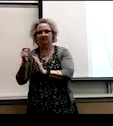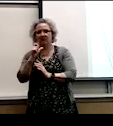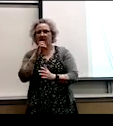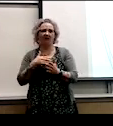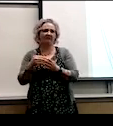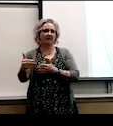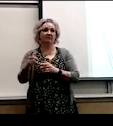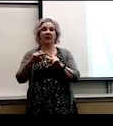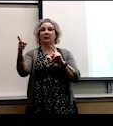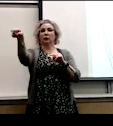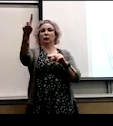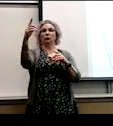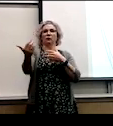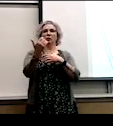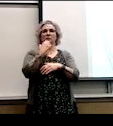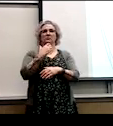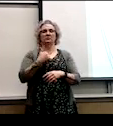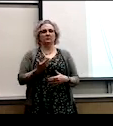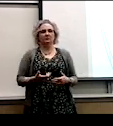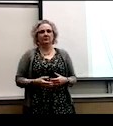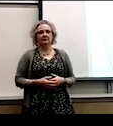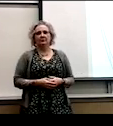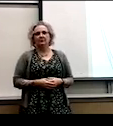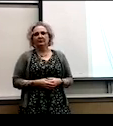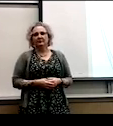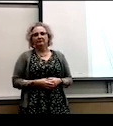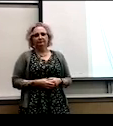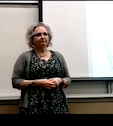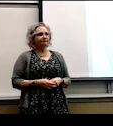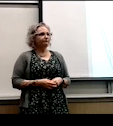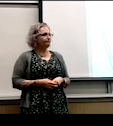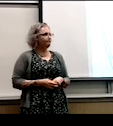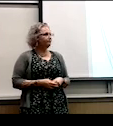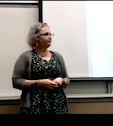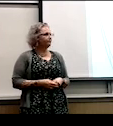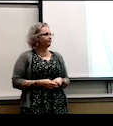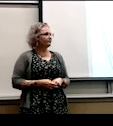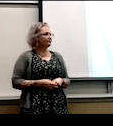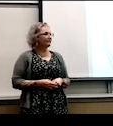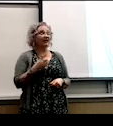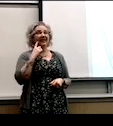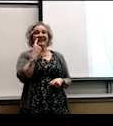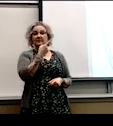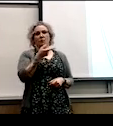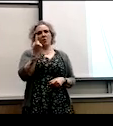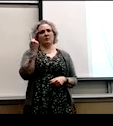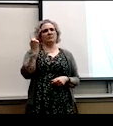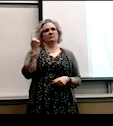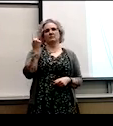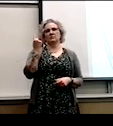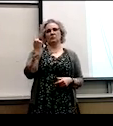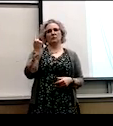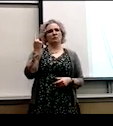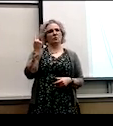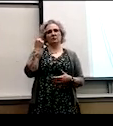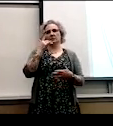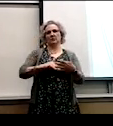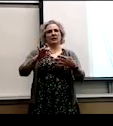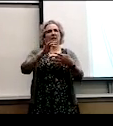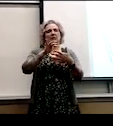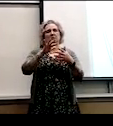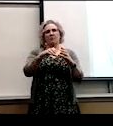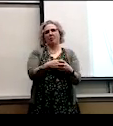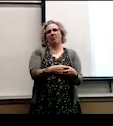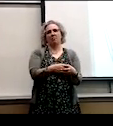is advancing the treatment. But it needs to have another trial, a randomized control trial with this